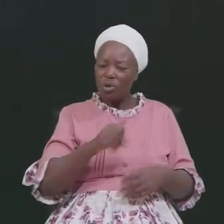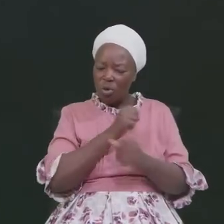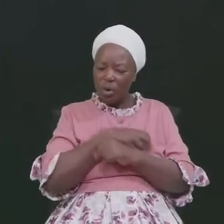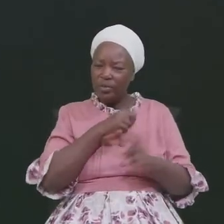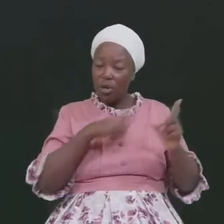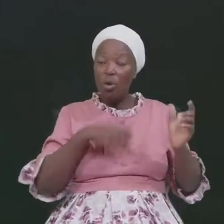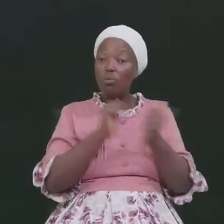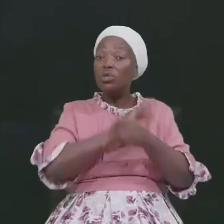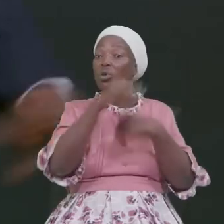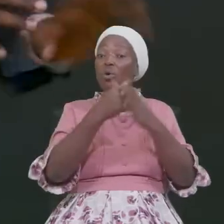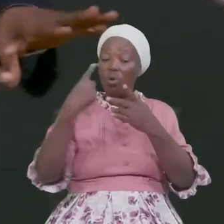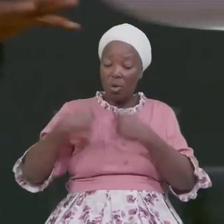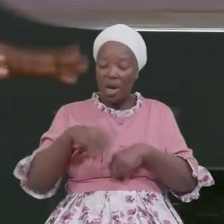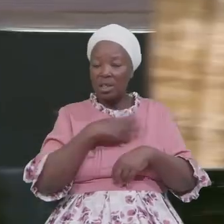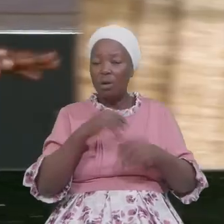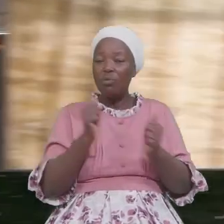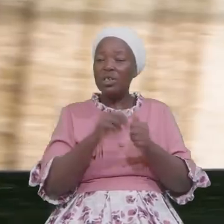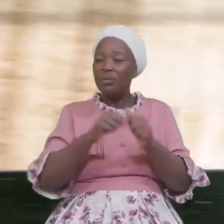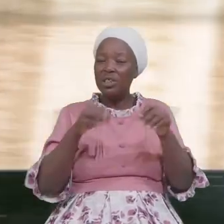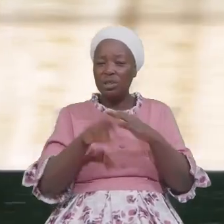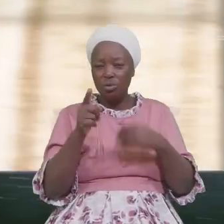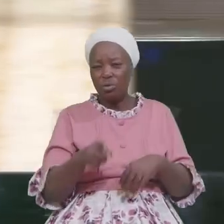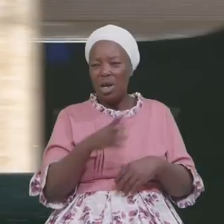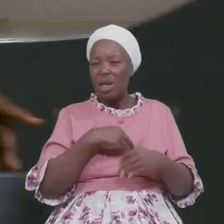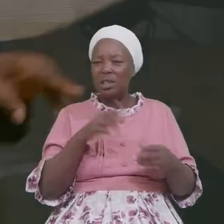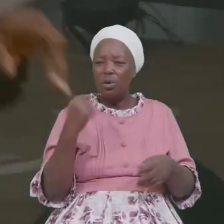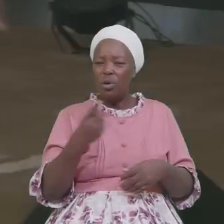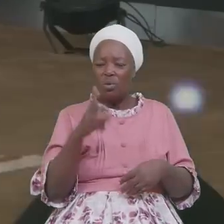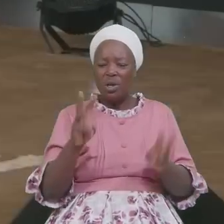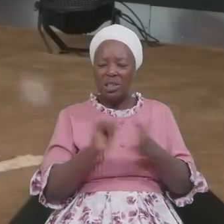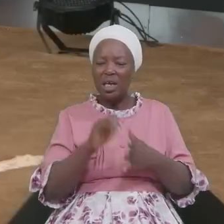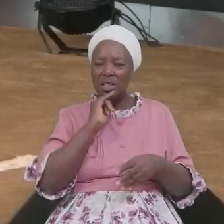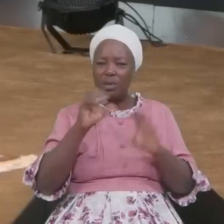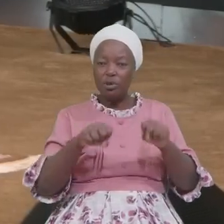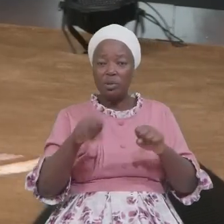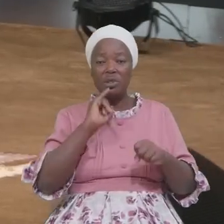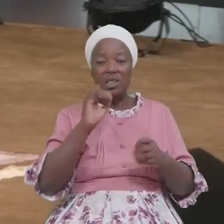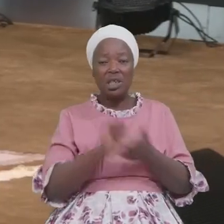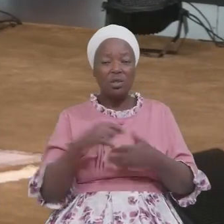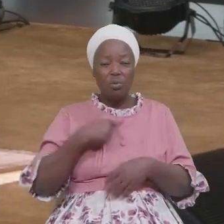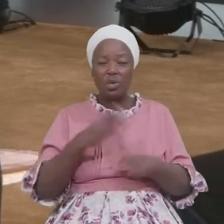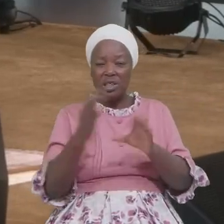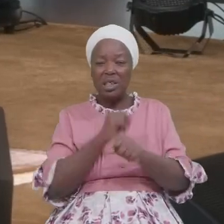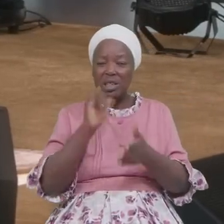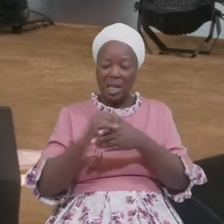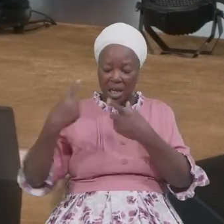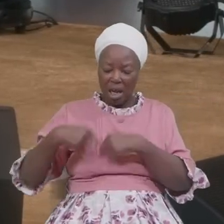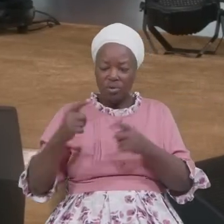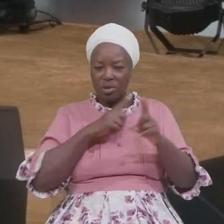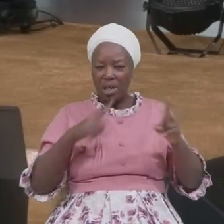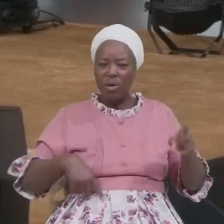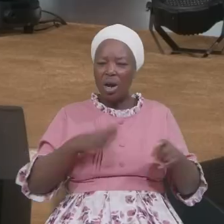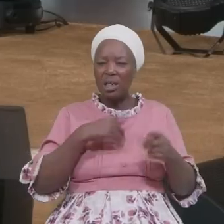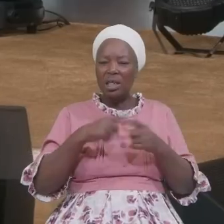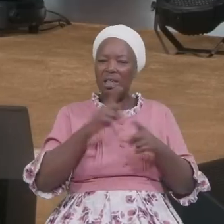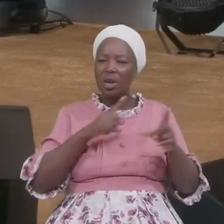is possible is that we take that heart to the Lord, and the Lord thy God will